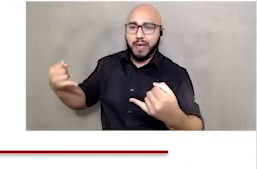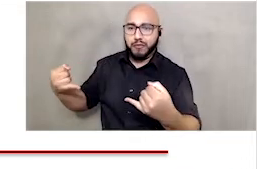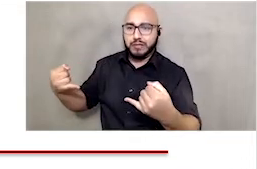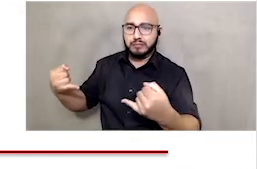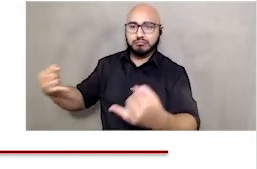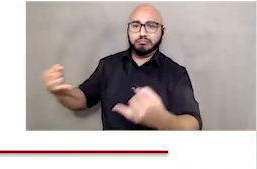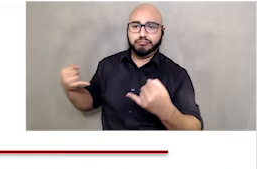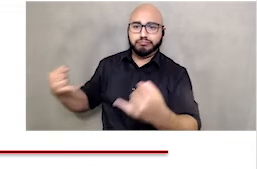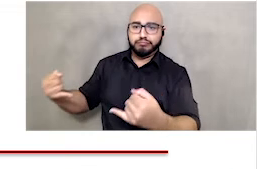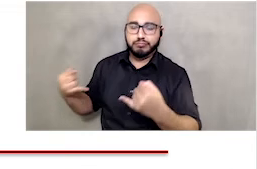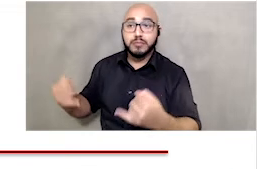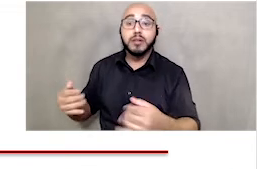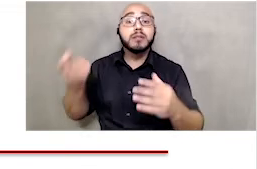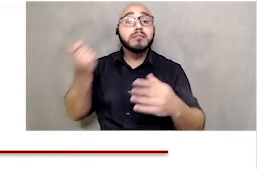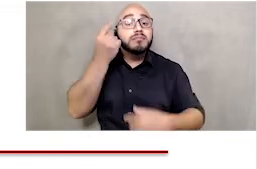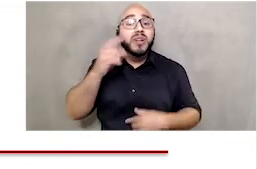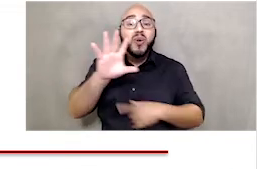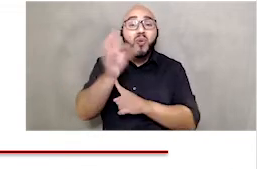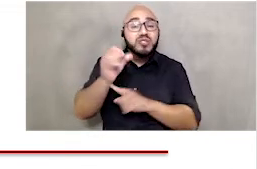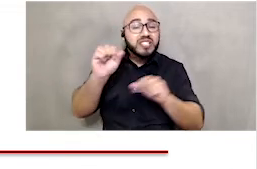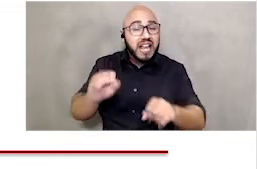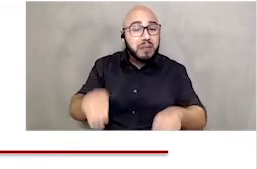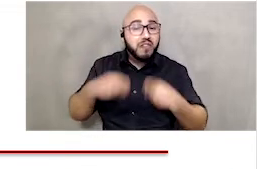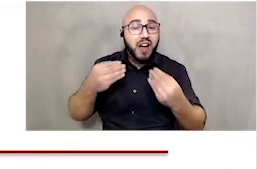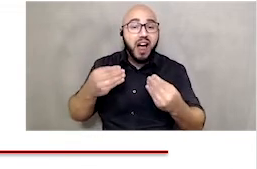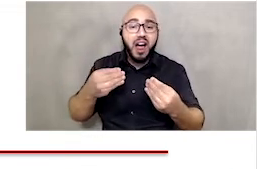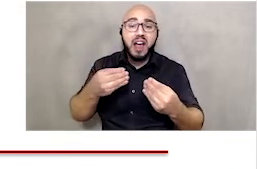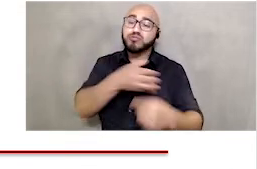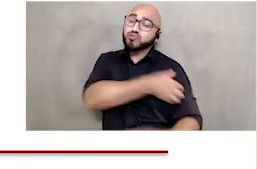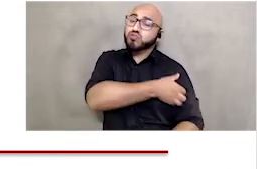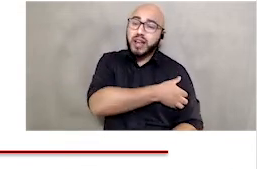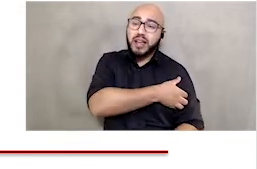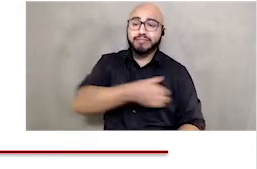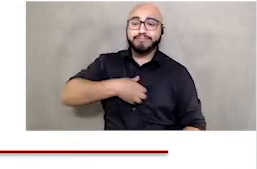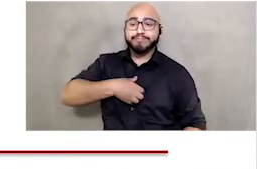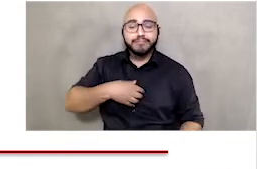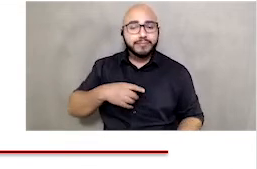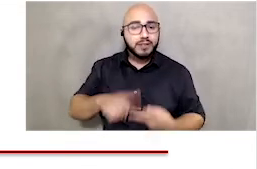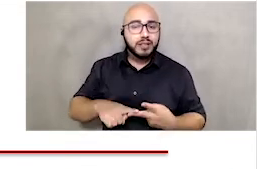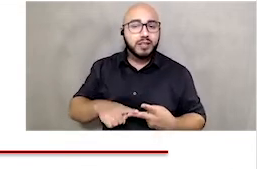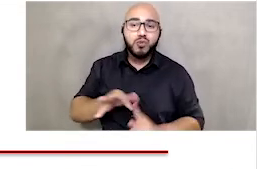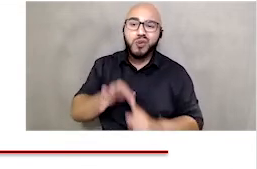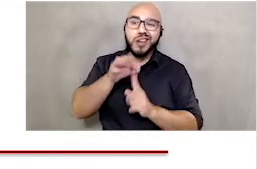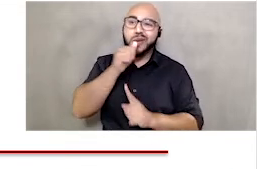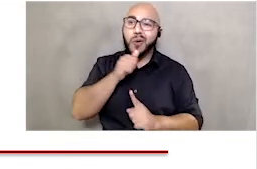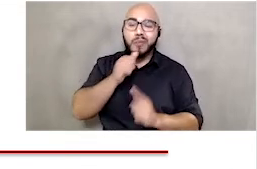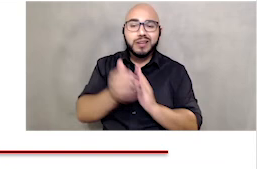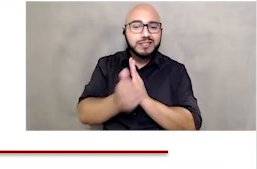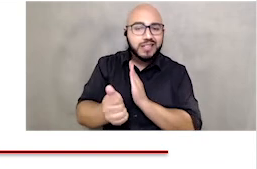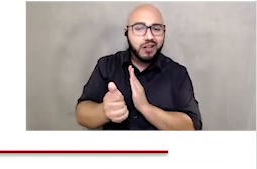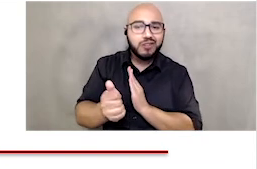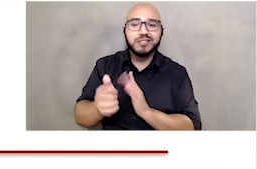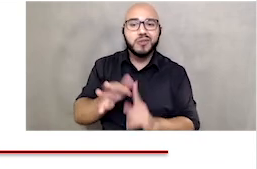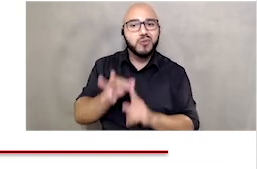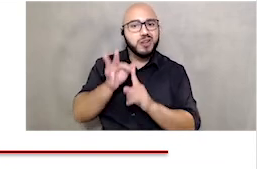And culture can provide a source of strength, unique coping skills, and specific resources.